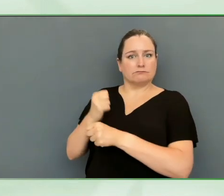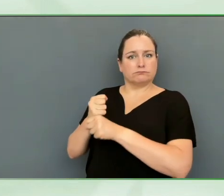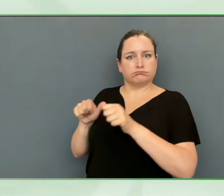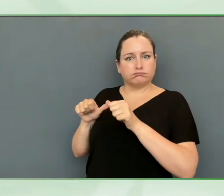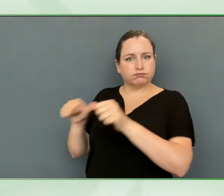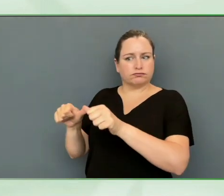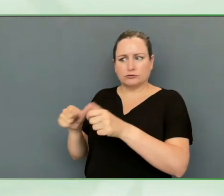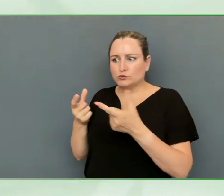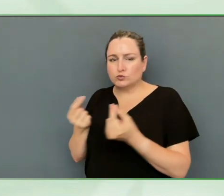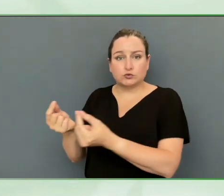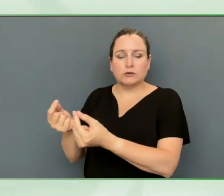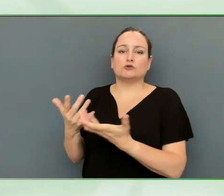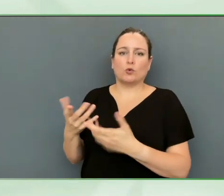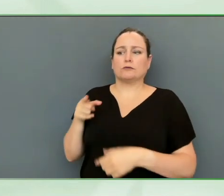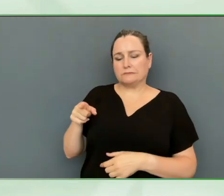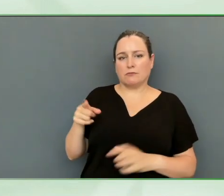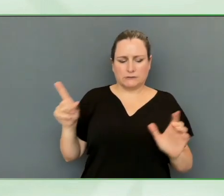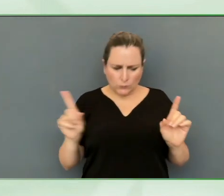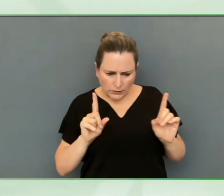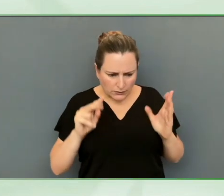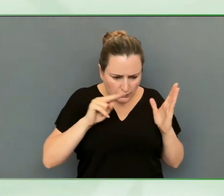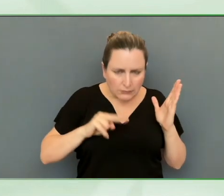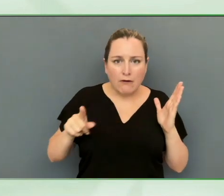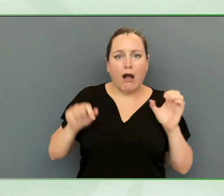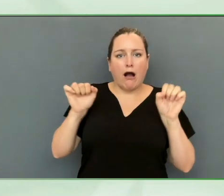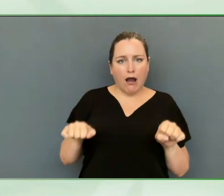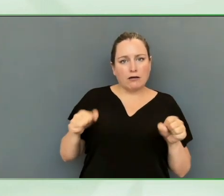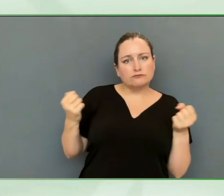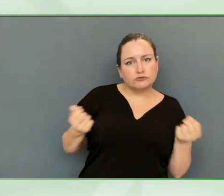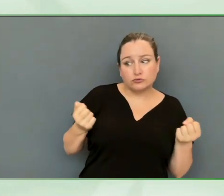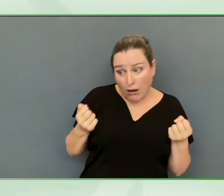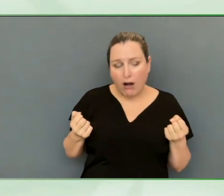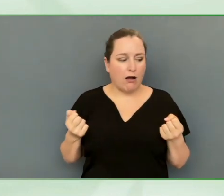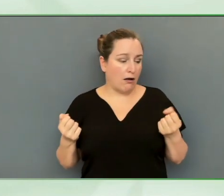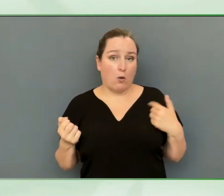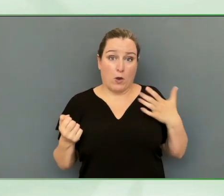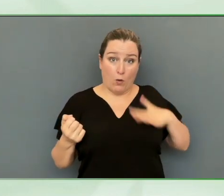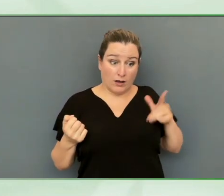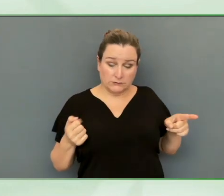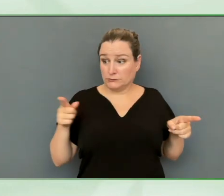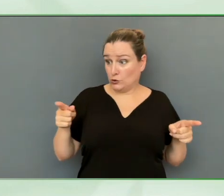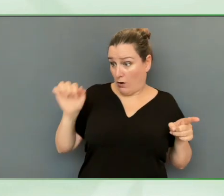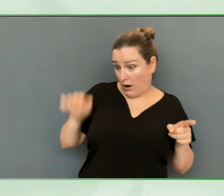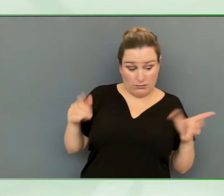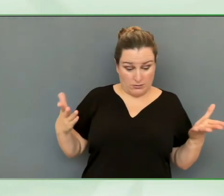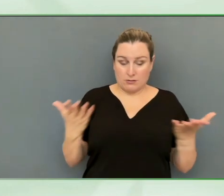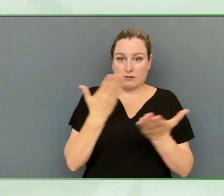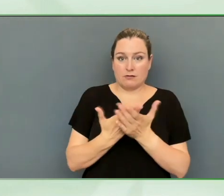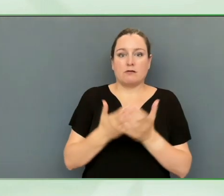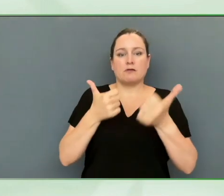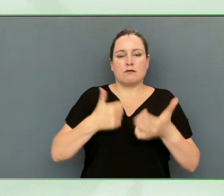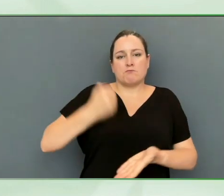we finalized our recent regulation on public right-of-way accessibility guidelines, which is the regulation